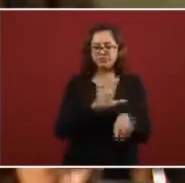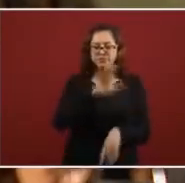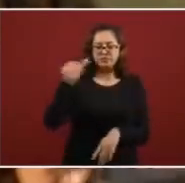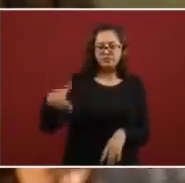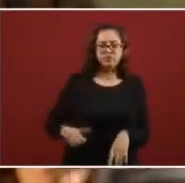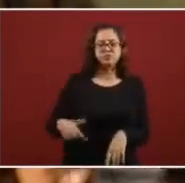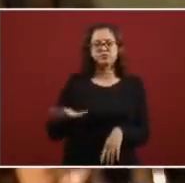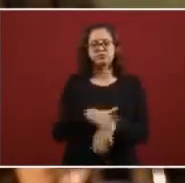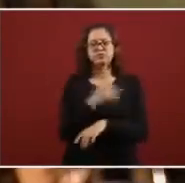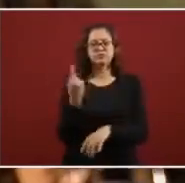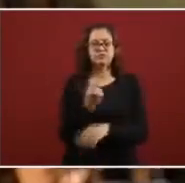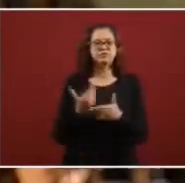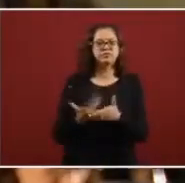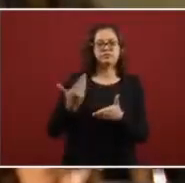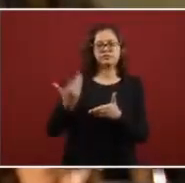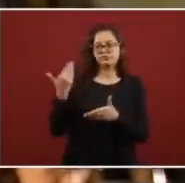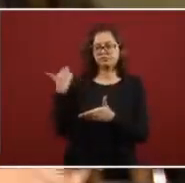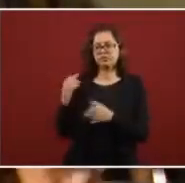because like this,